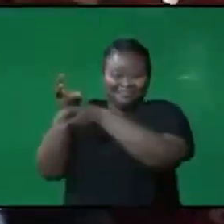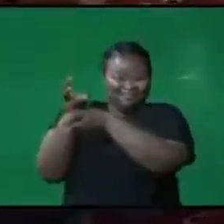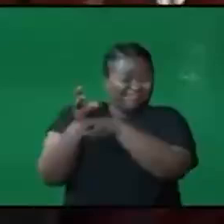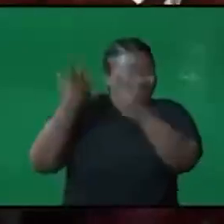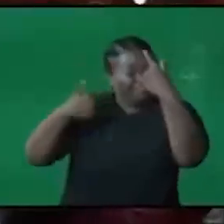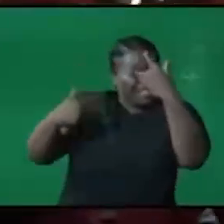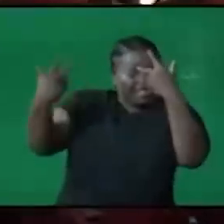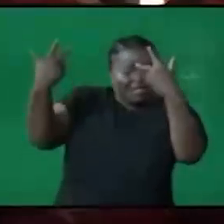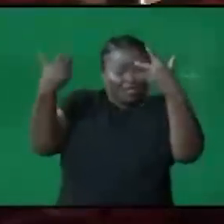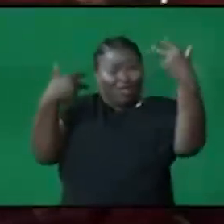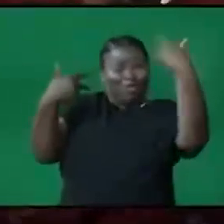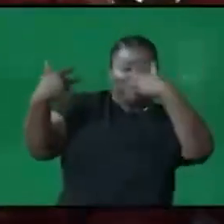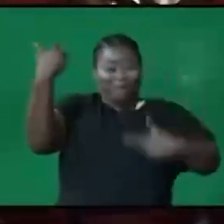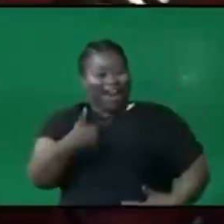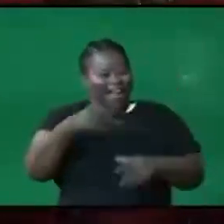Noma